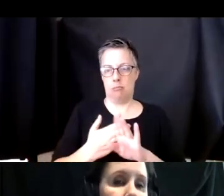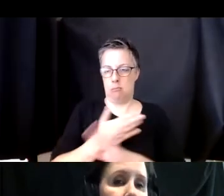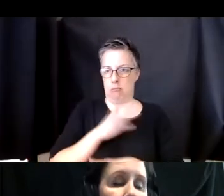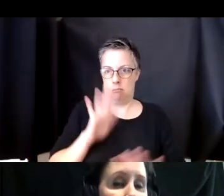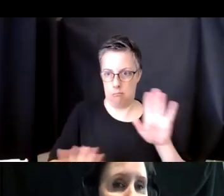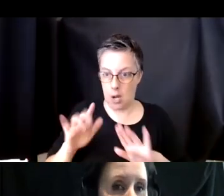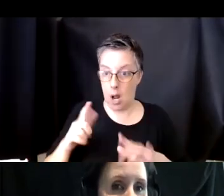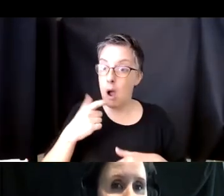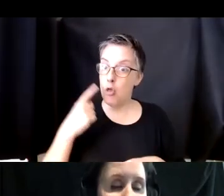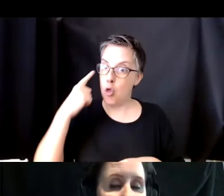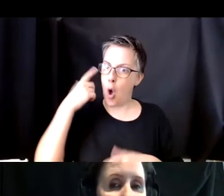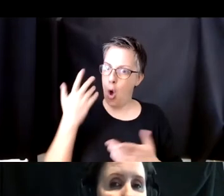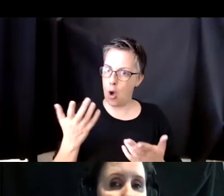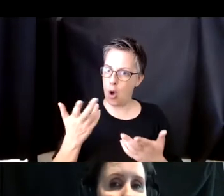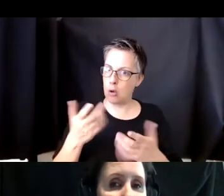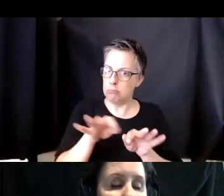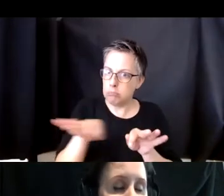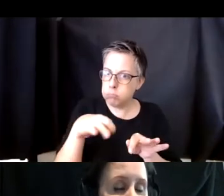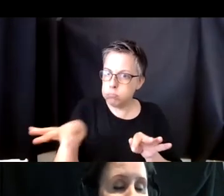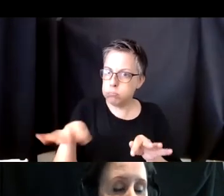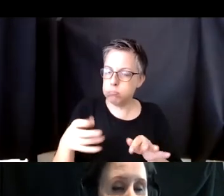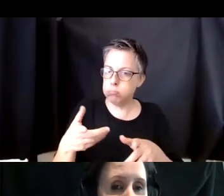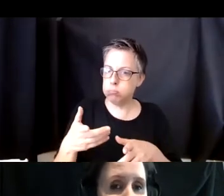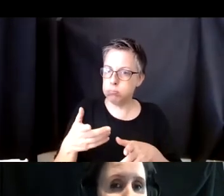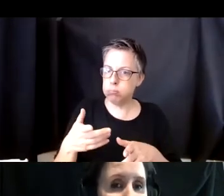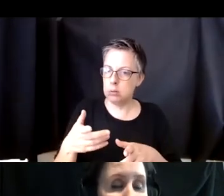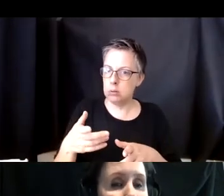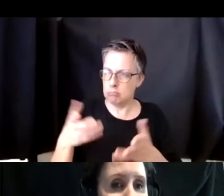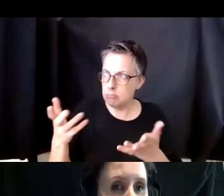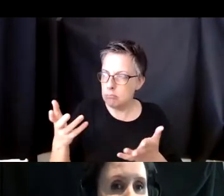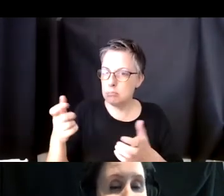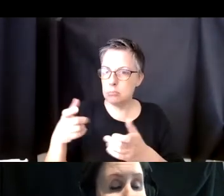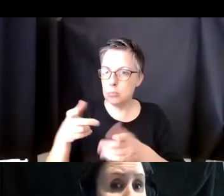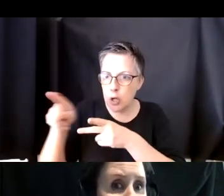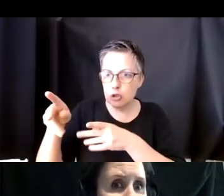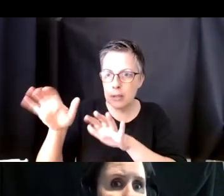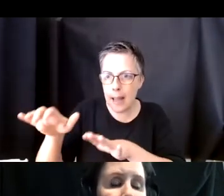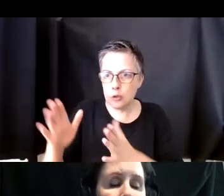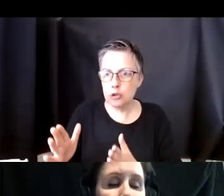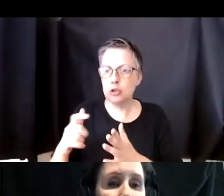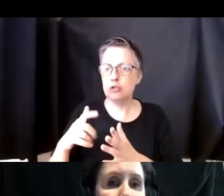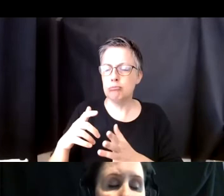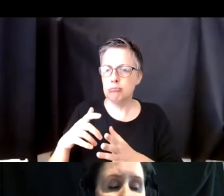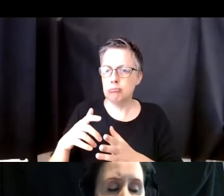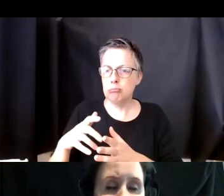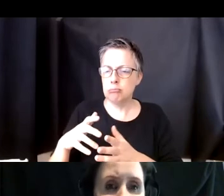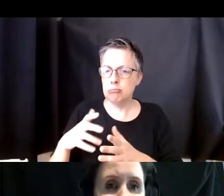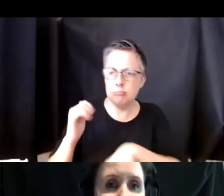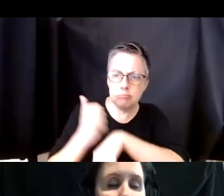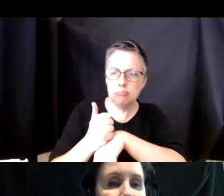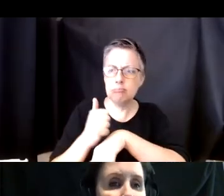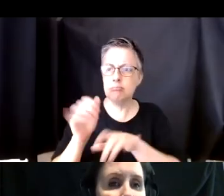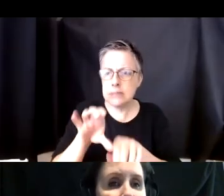put the cost for a professional captioner and using Doom and enabling Doom closed caption